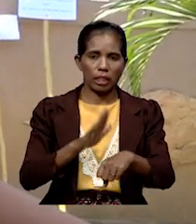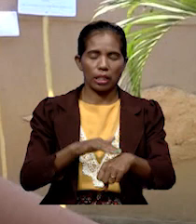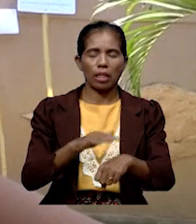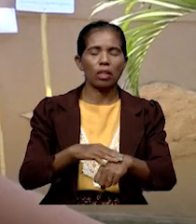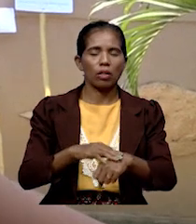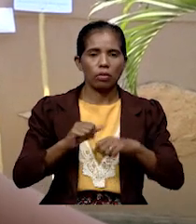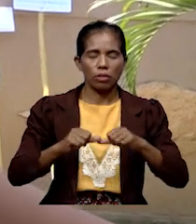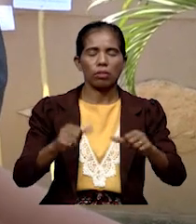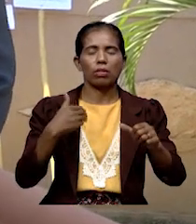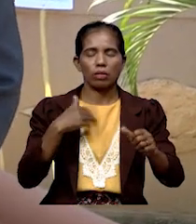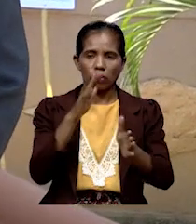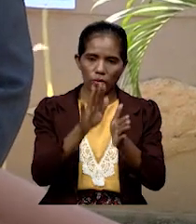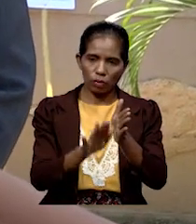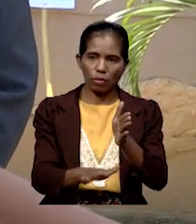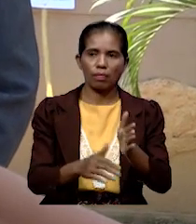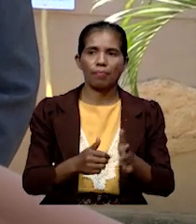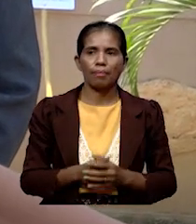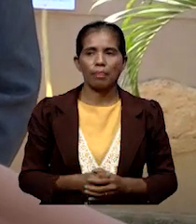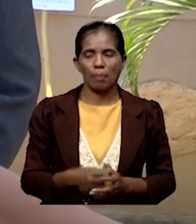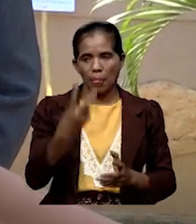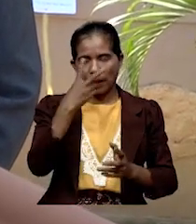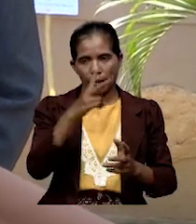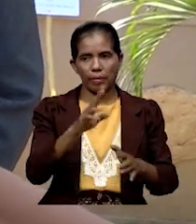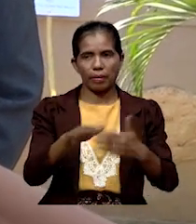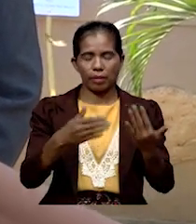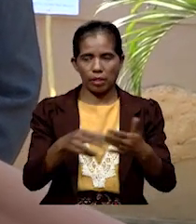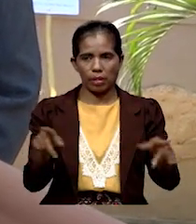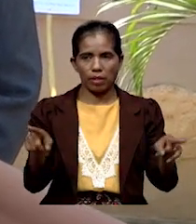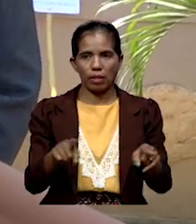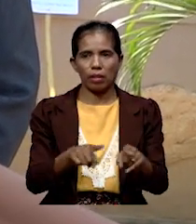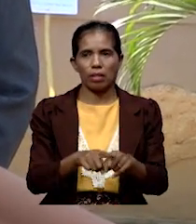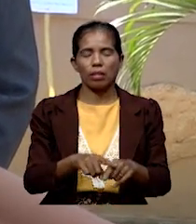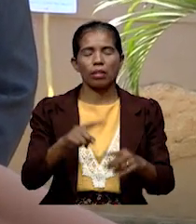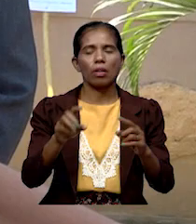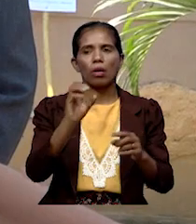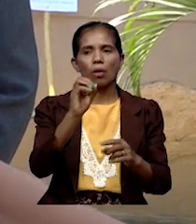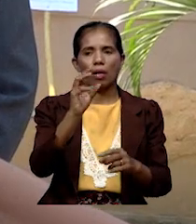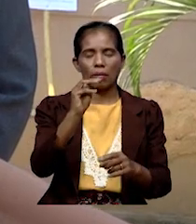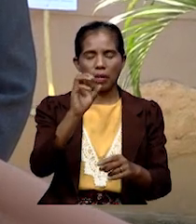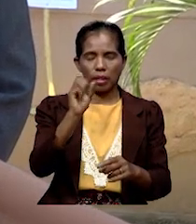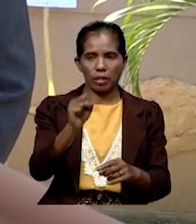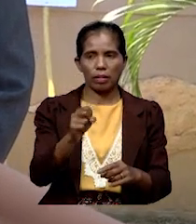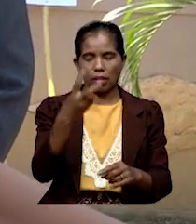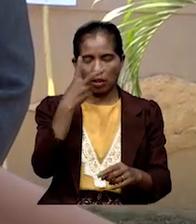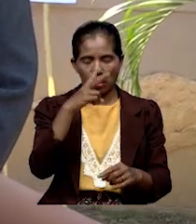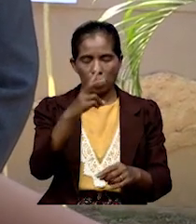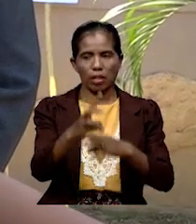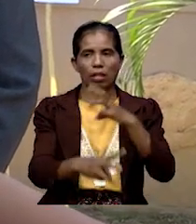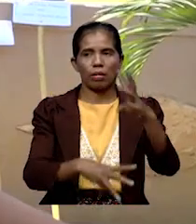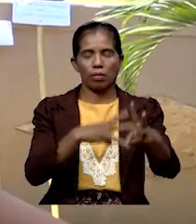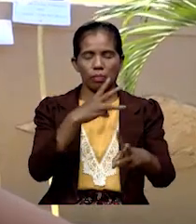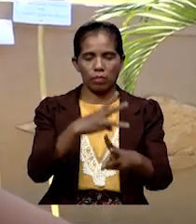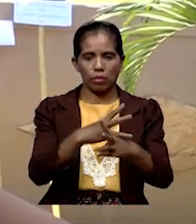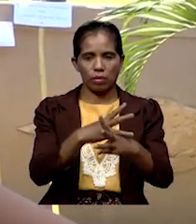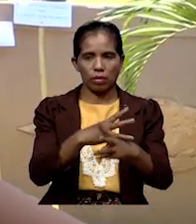ma betu na nei terteres. Pronto, hareba situação será nessa né? OMS liga que era zona situação mundo né? Ou